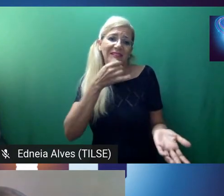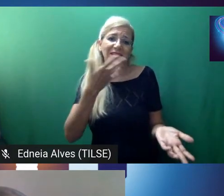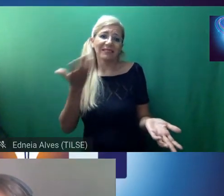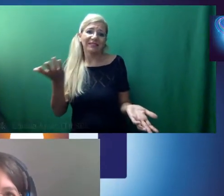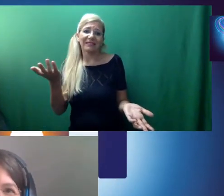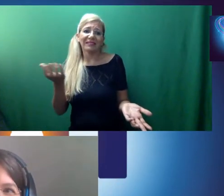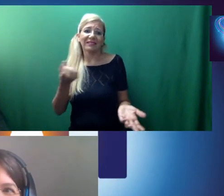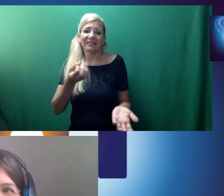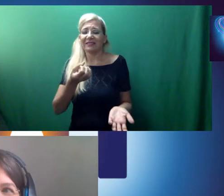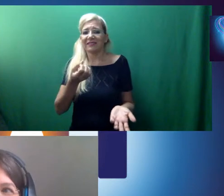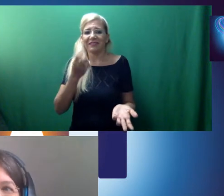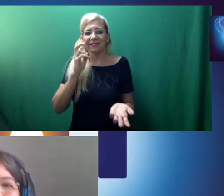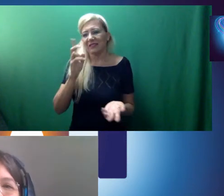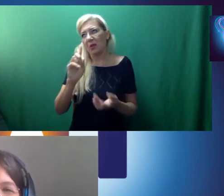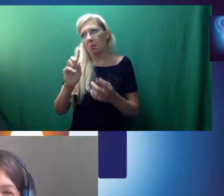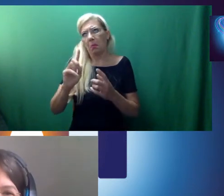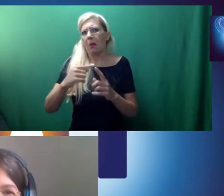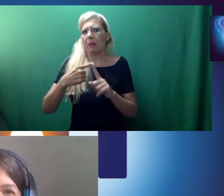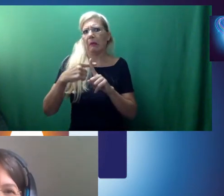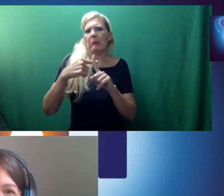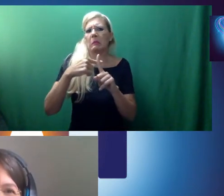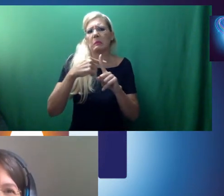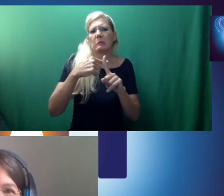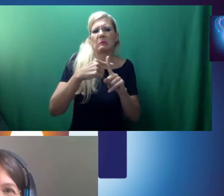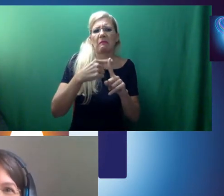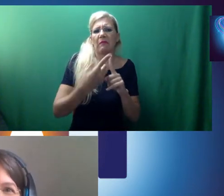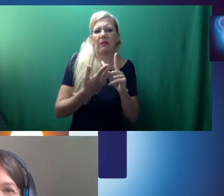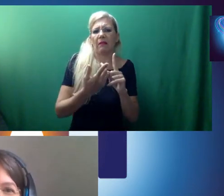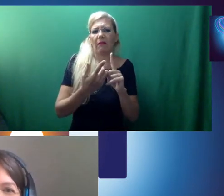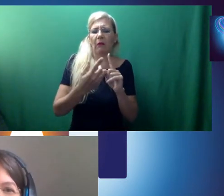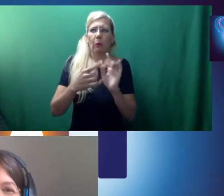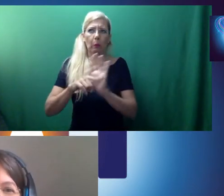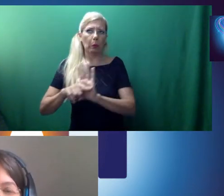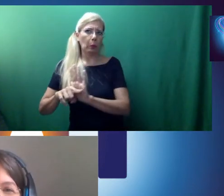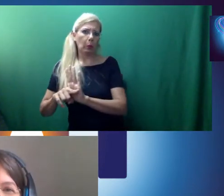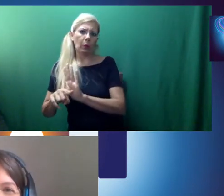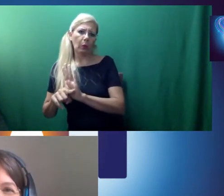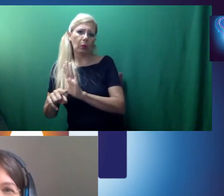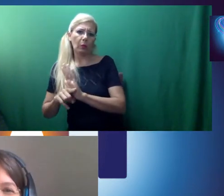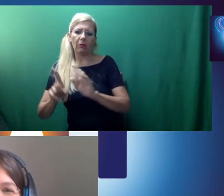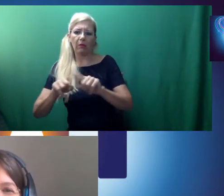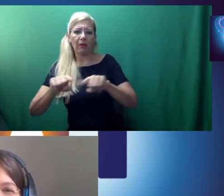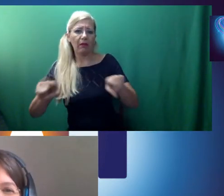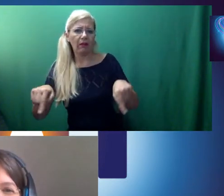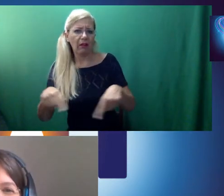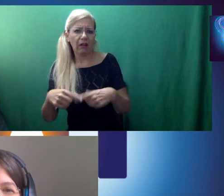It's not seen as positive, right? It's seen as lower class, for example. You know,